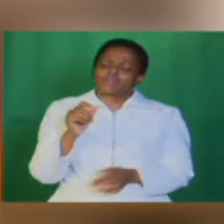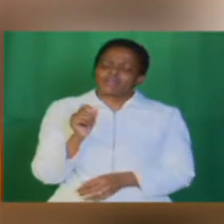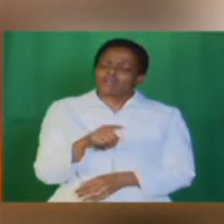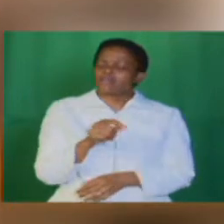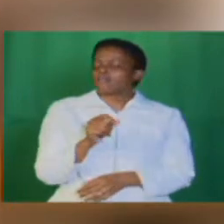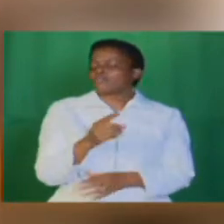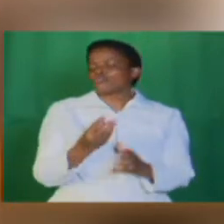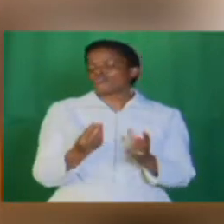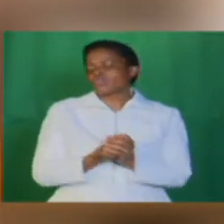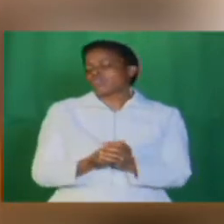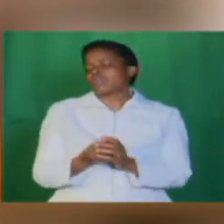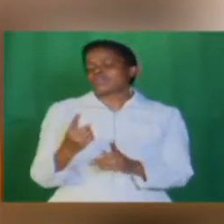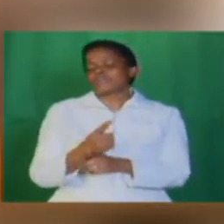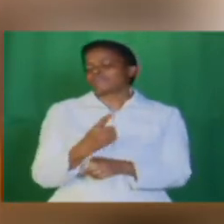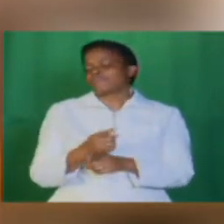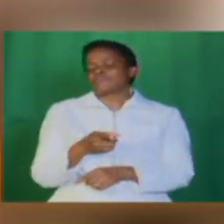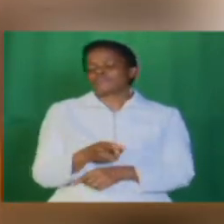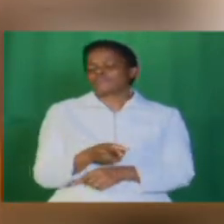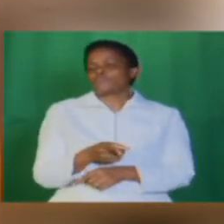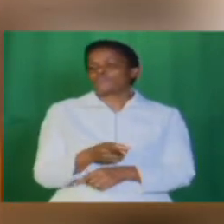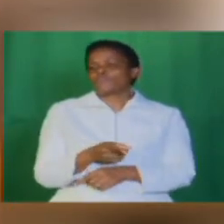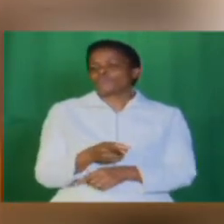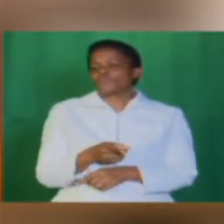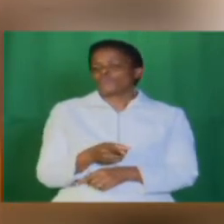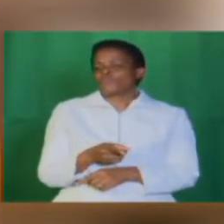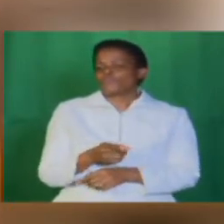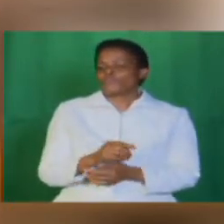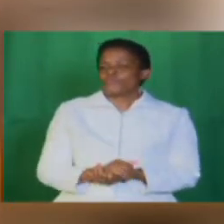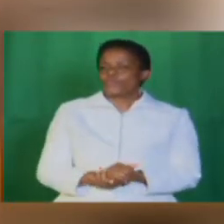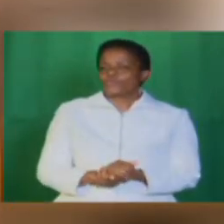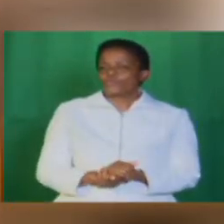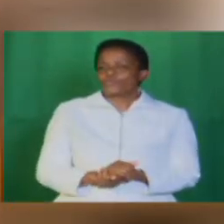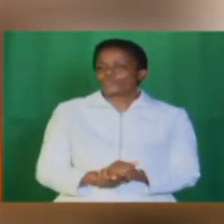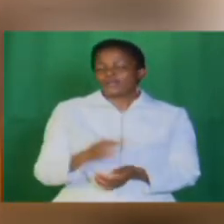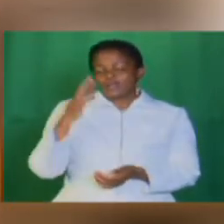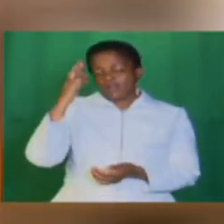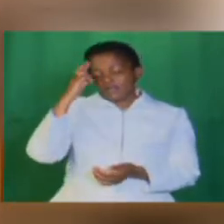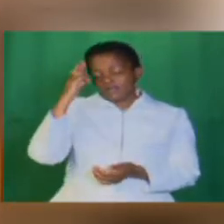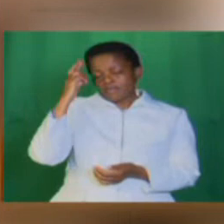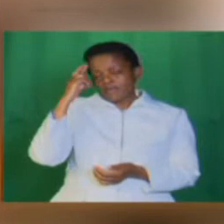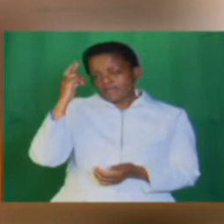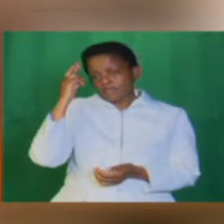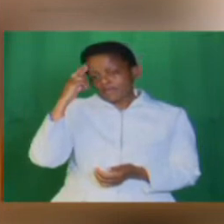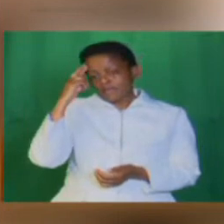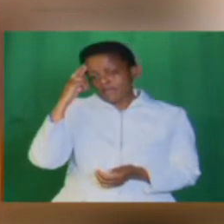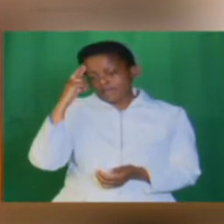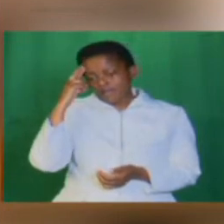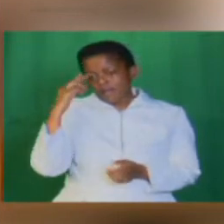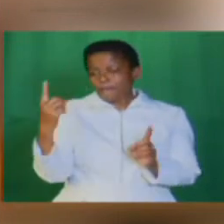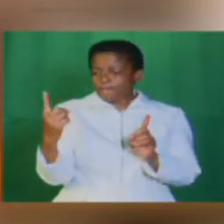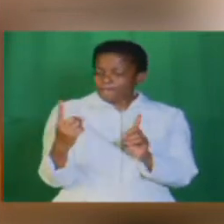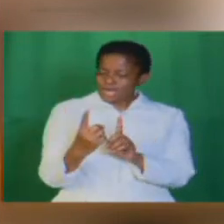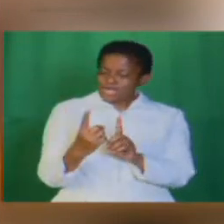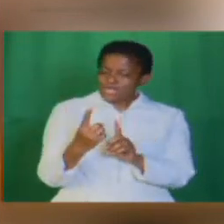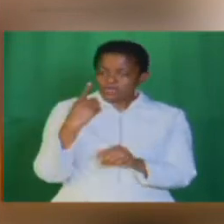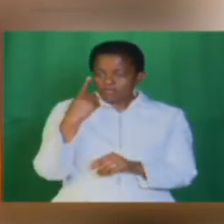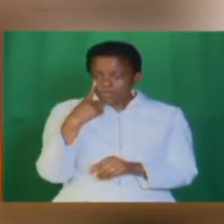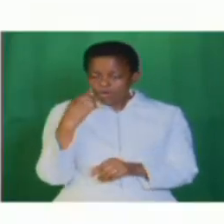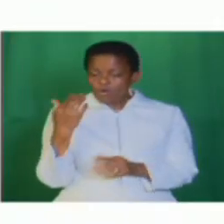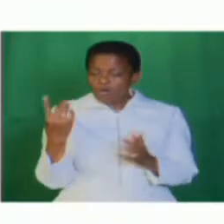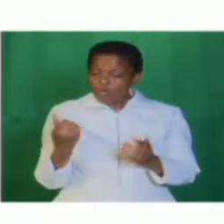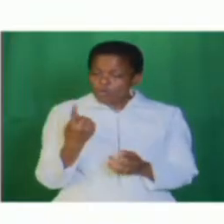appearance on the road to Emmaus. You will also remember that we said he also appeared to